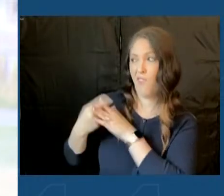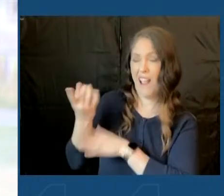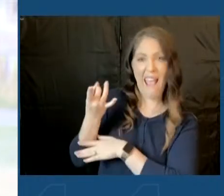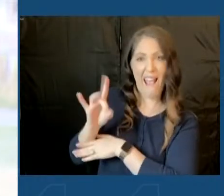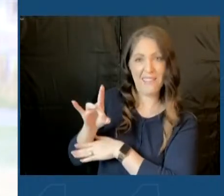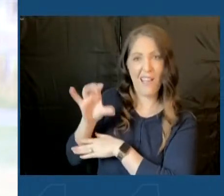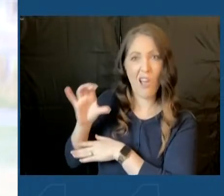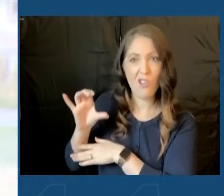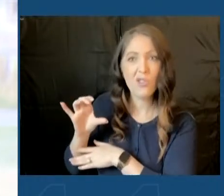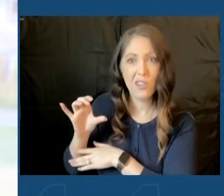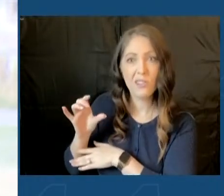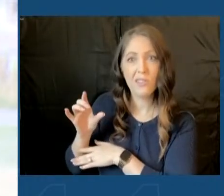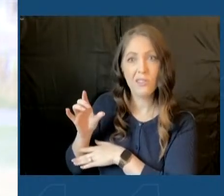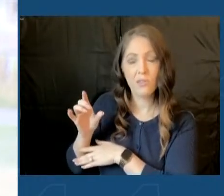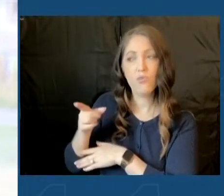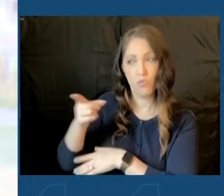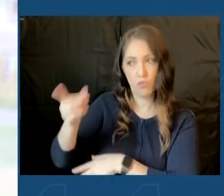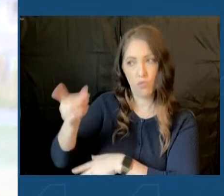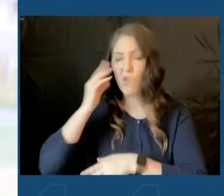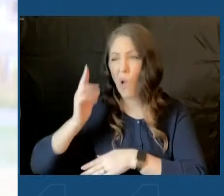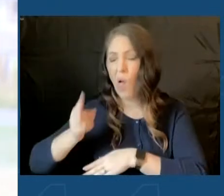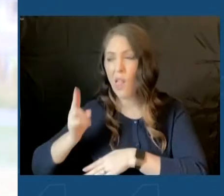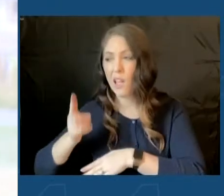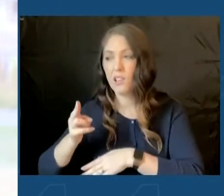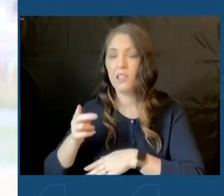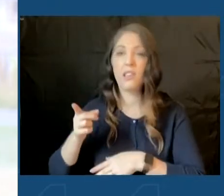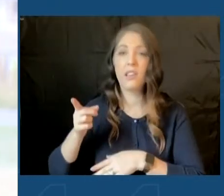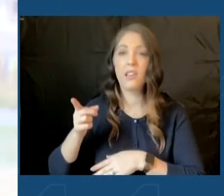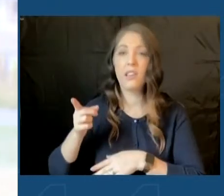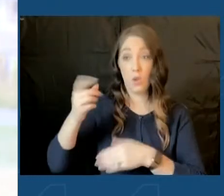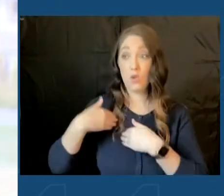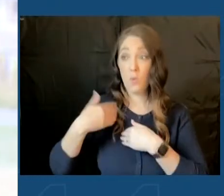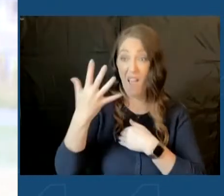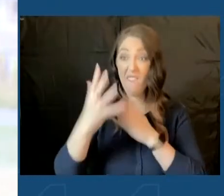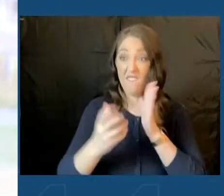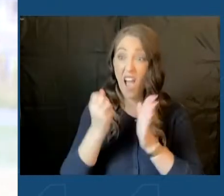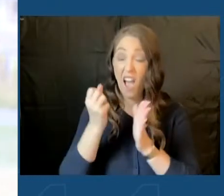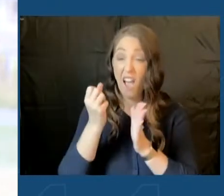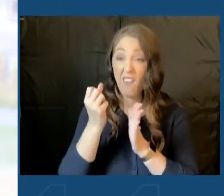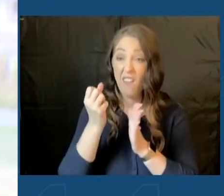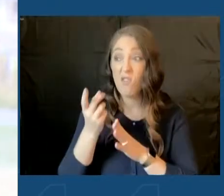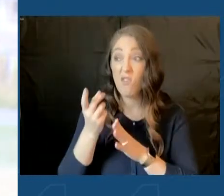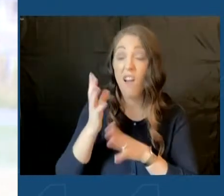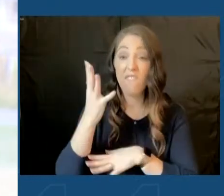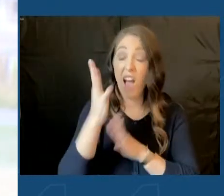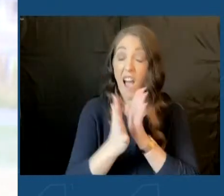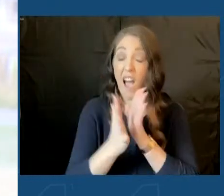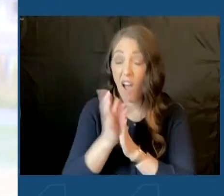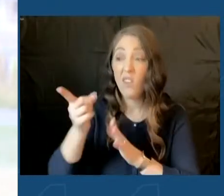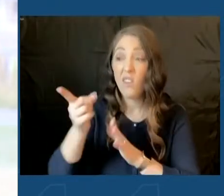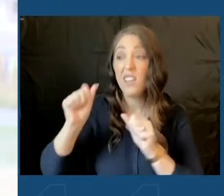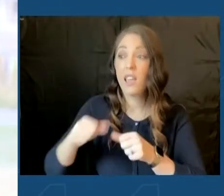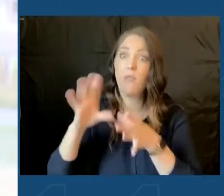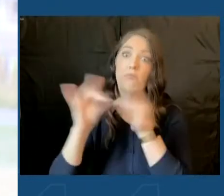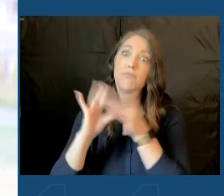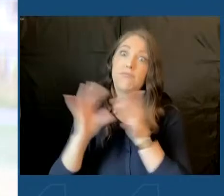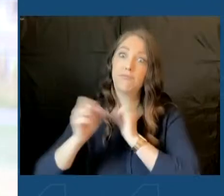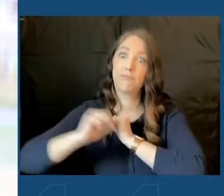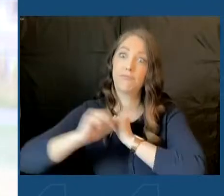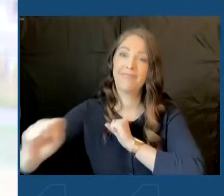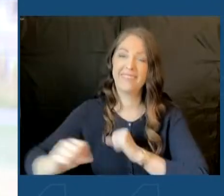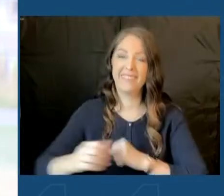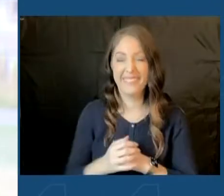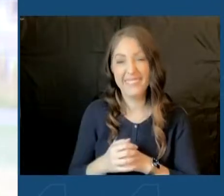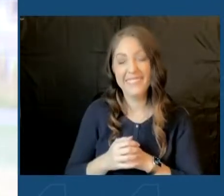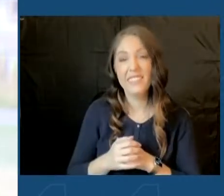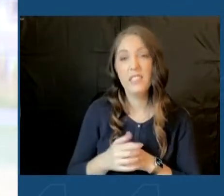better than anybody. If you have about 5 hours, he'll tell you the history, and he wears it with great pride. But also, we know that